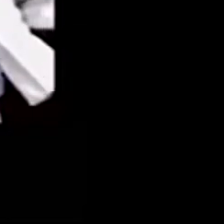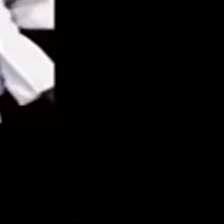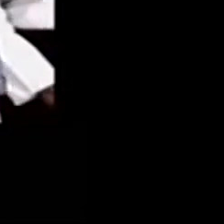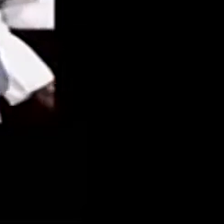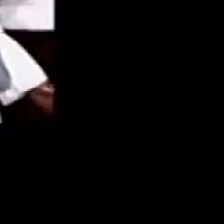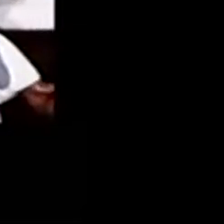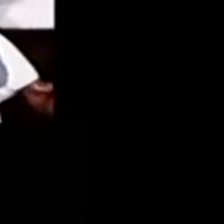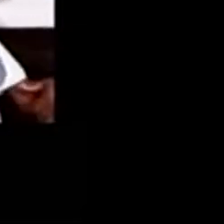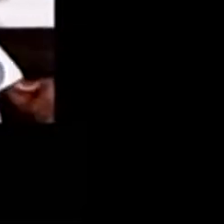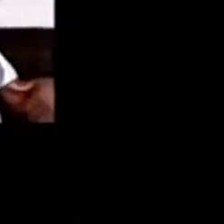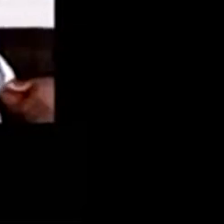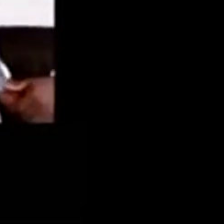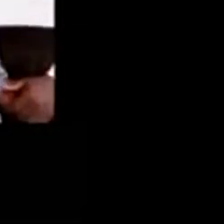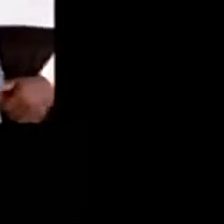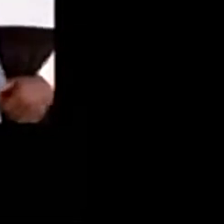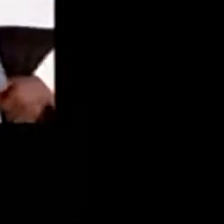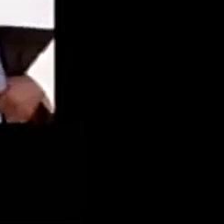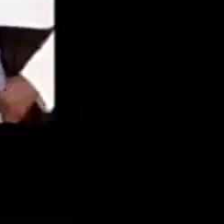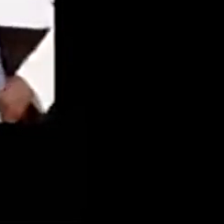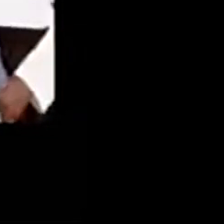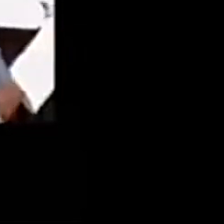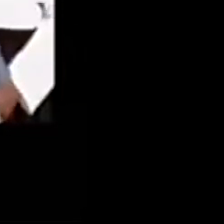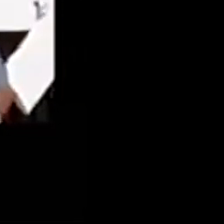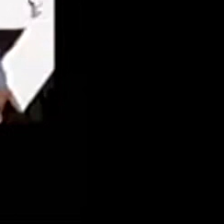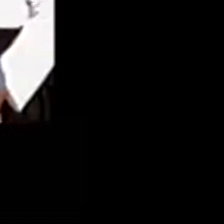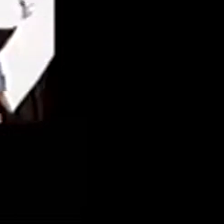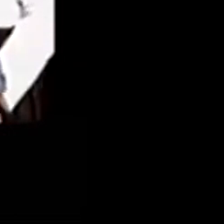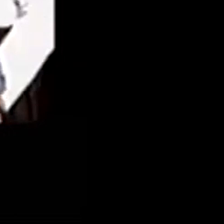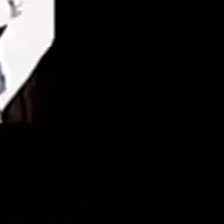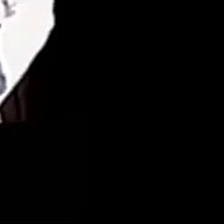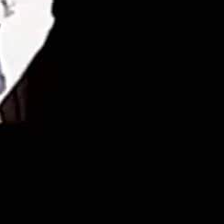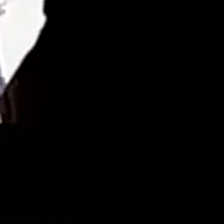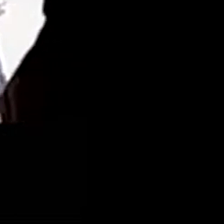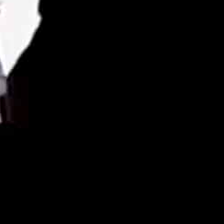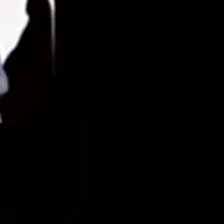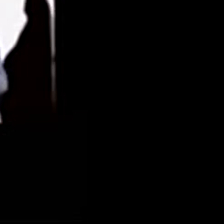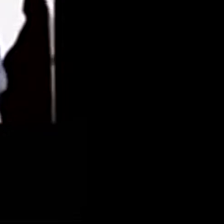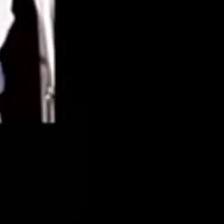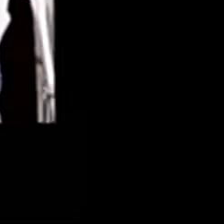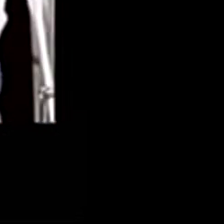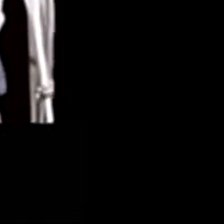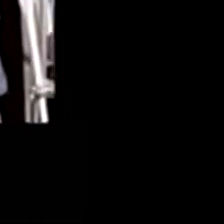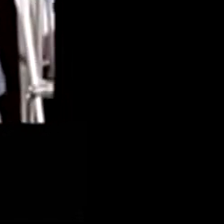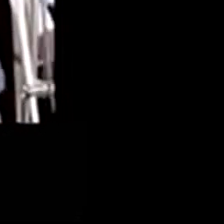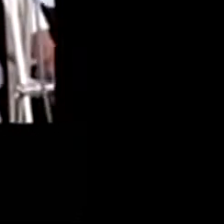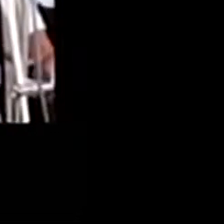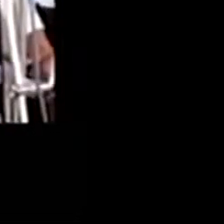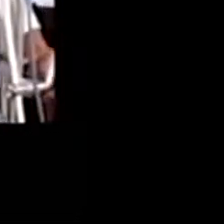We'll fight with our minds.